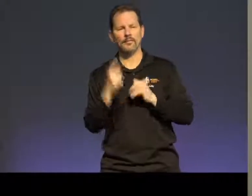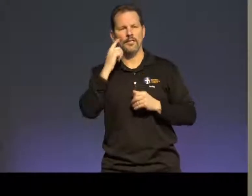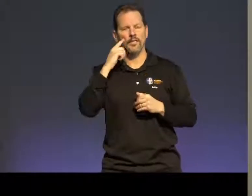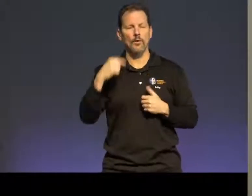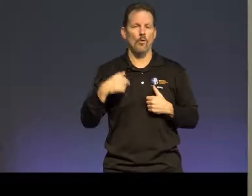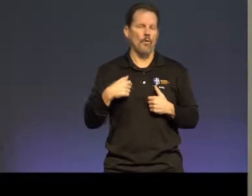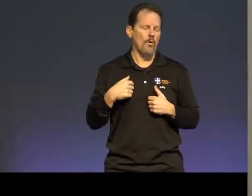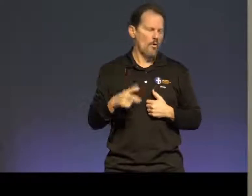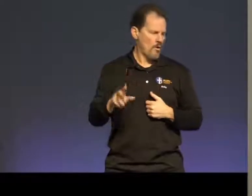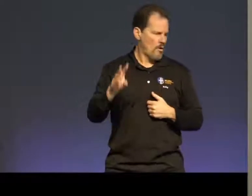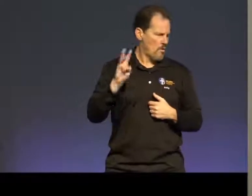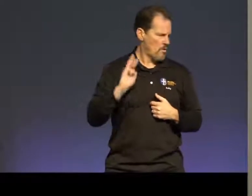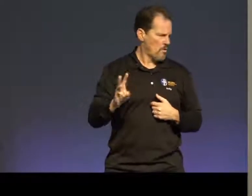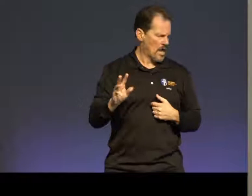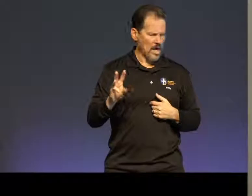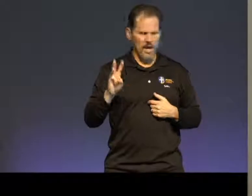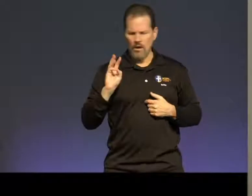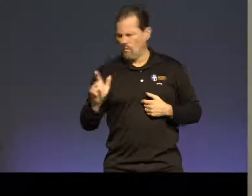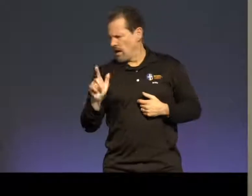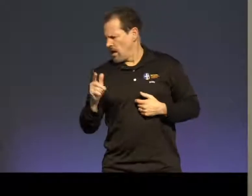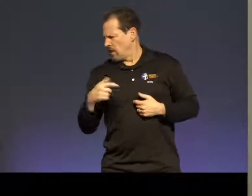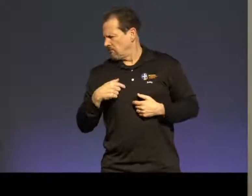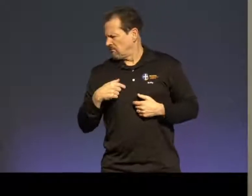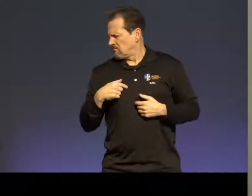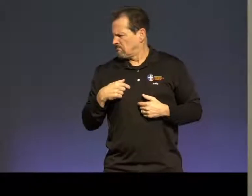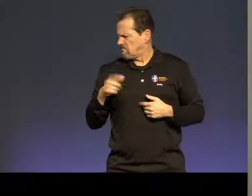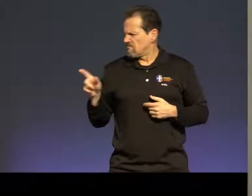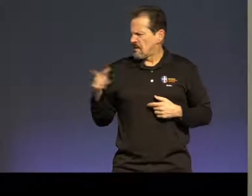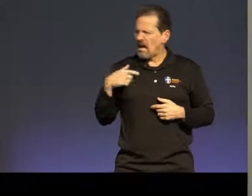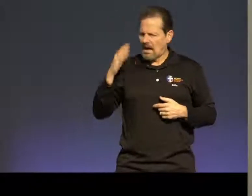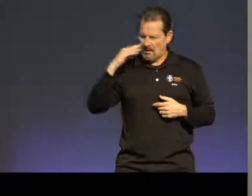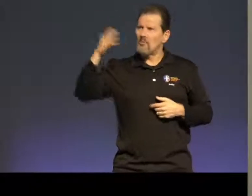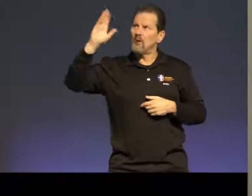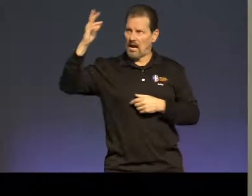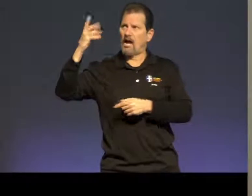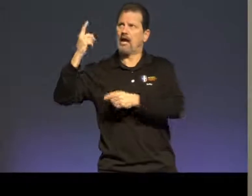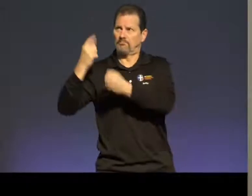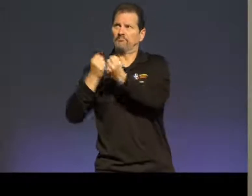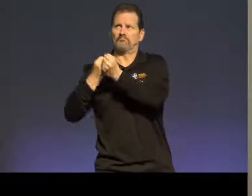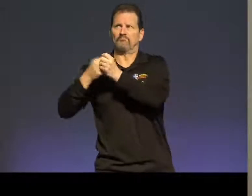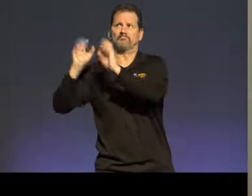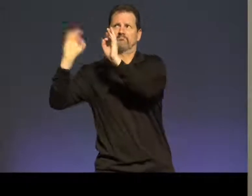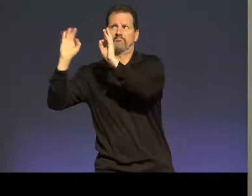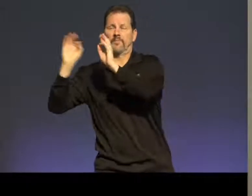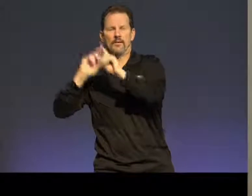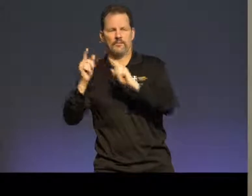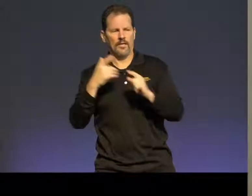and highly favored. We, you know, God has got it. And we say all of that good stuff. But when pressure comes,